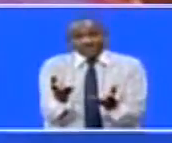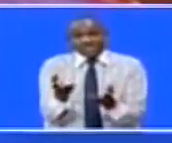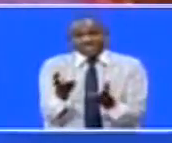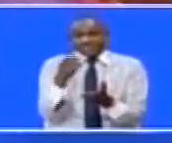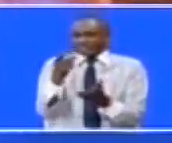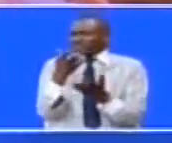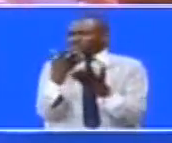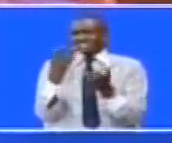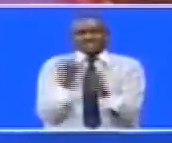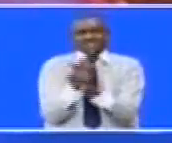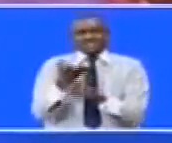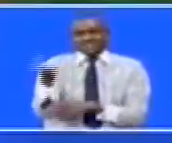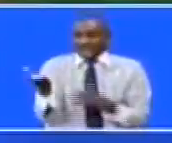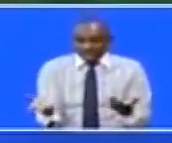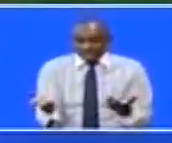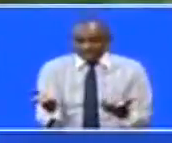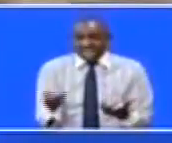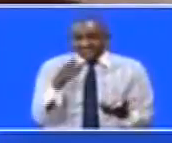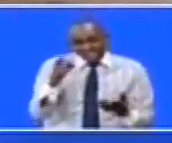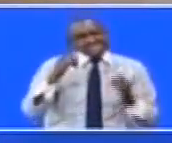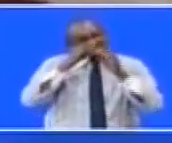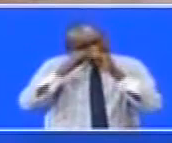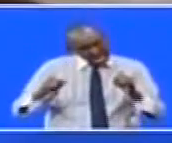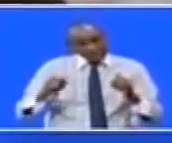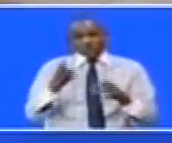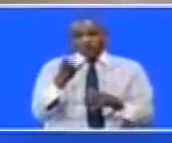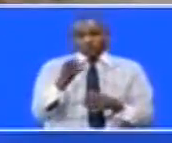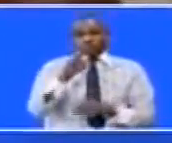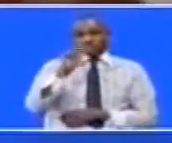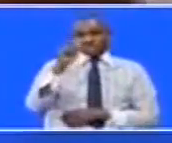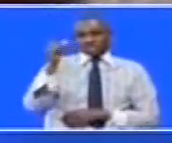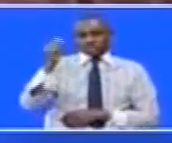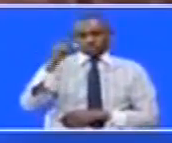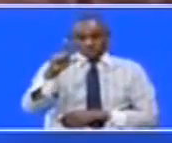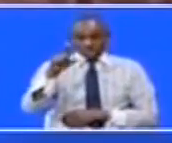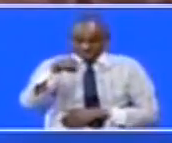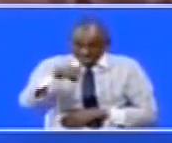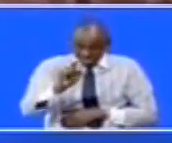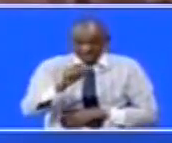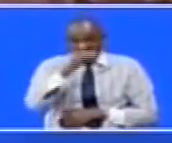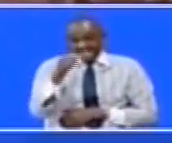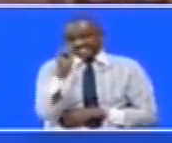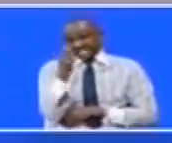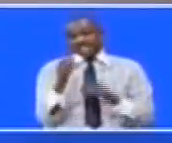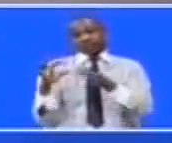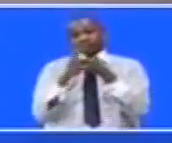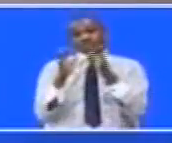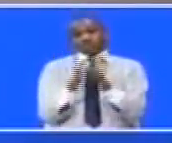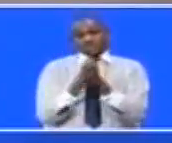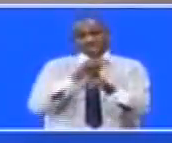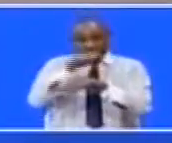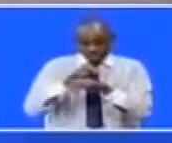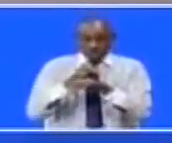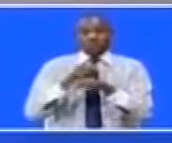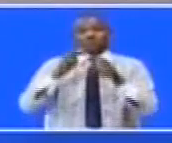aesthetic objects. The art camp is a brainchild of Rachel Gitao of Usani Art Kenya, who collaborated with the National Museums